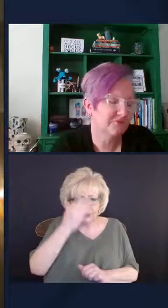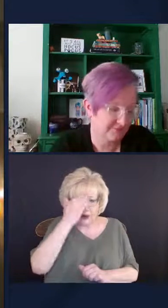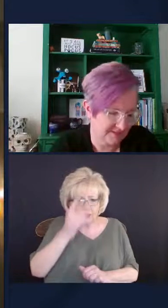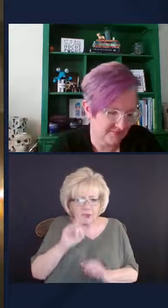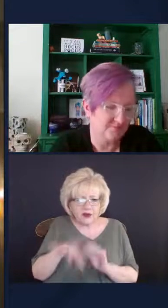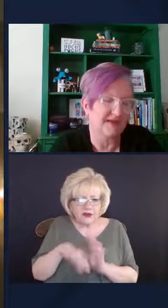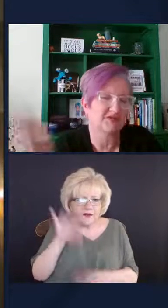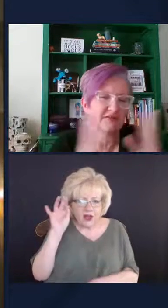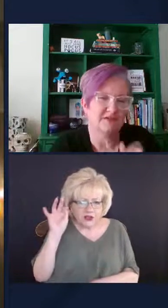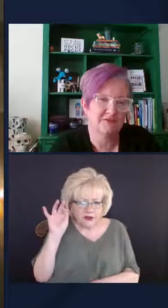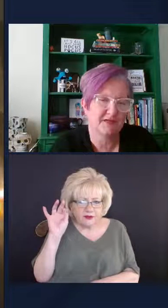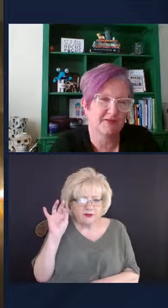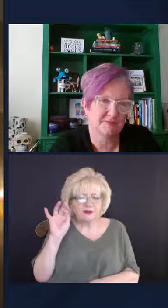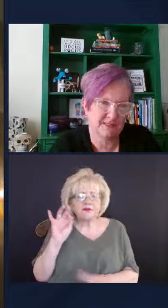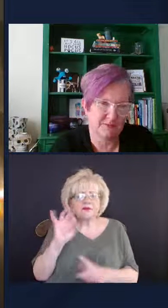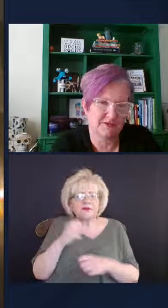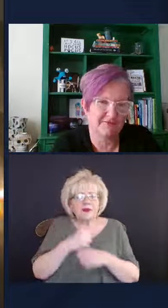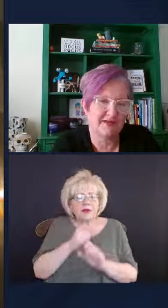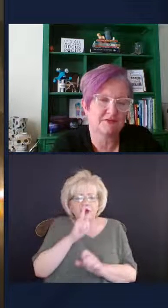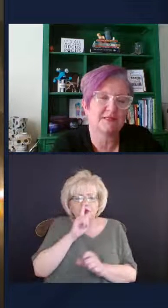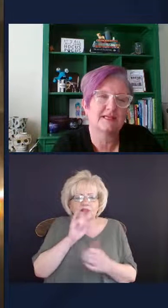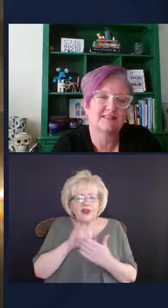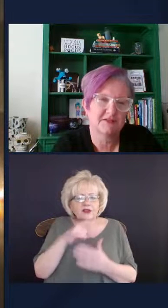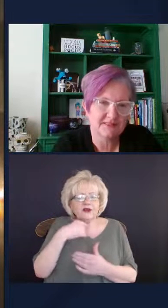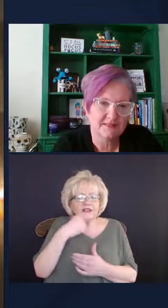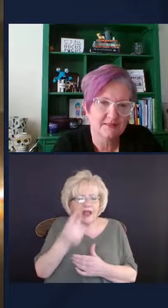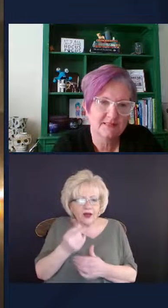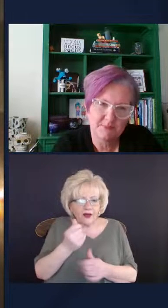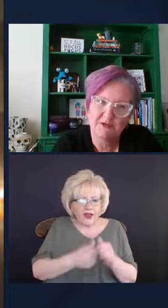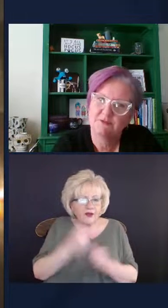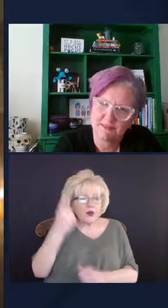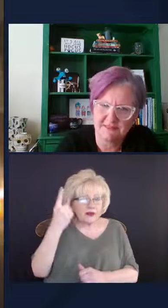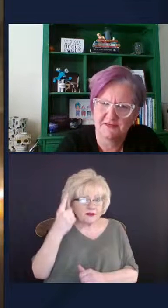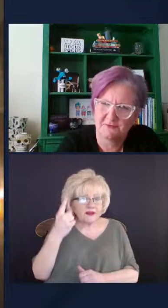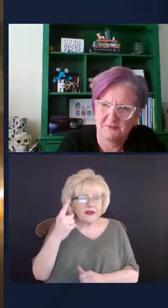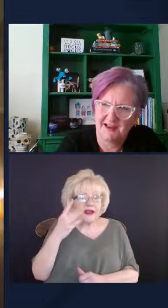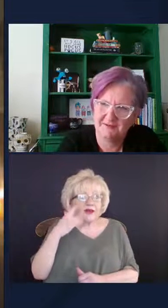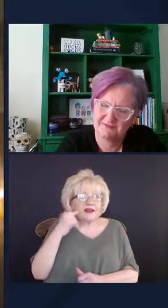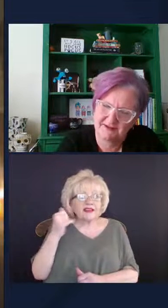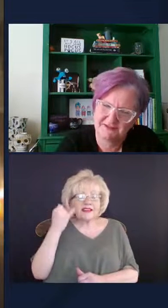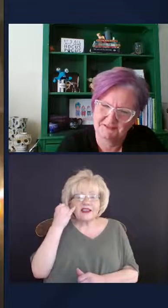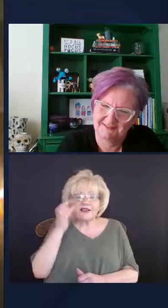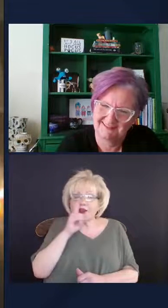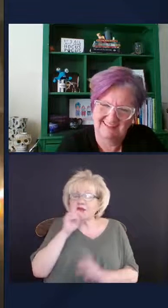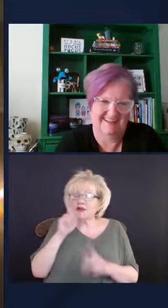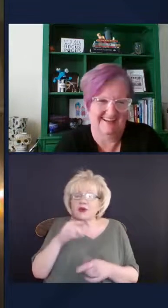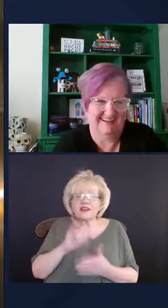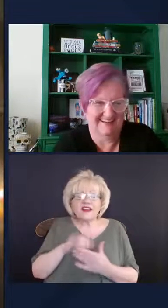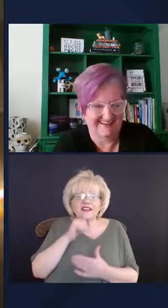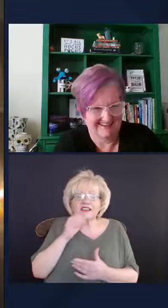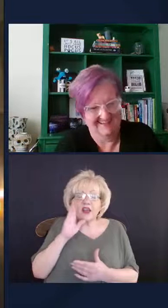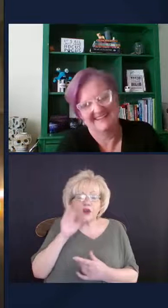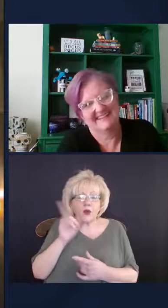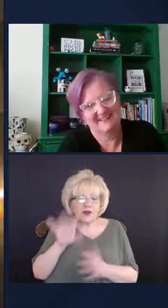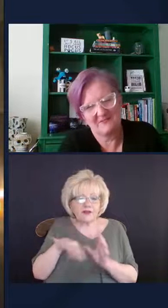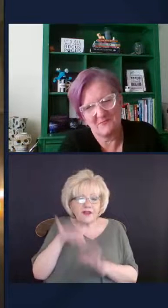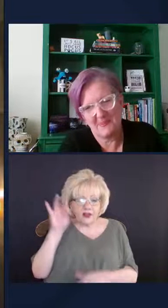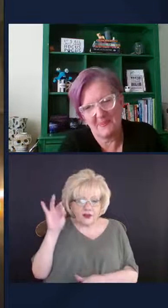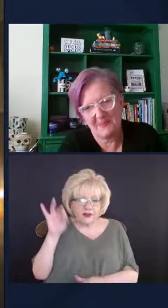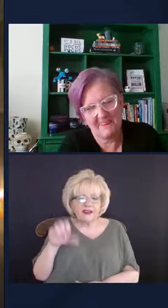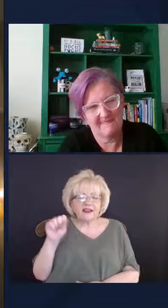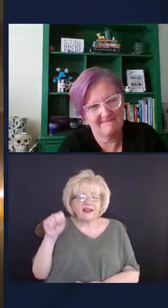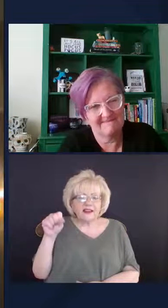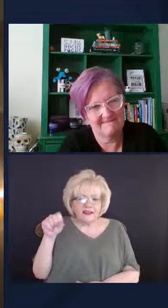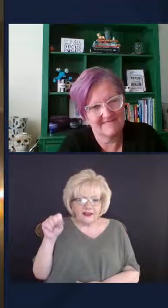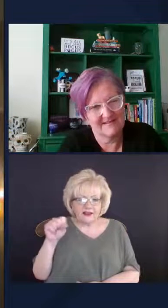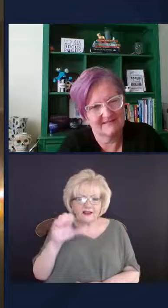but make sure that you tell everybody where to find you in case there is somebody who doesn't know how to find you. Sure. I am